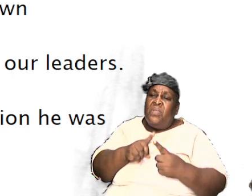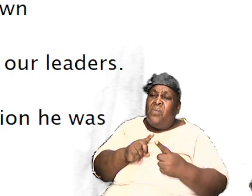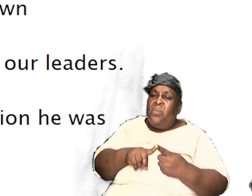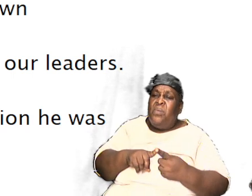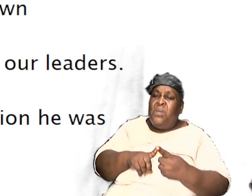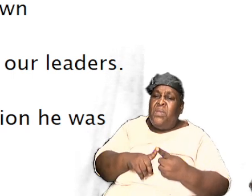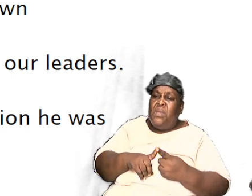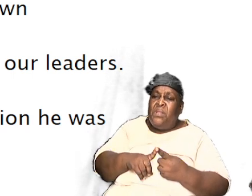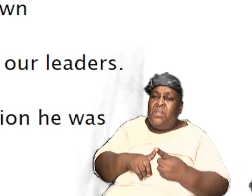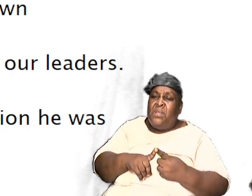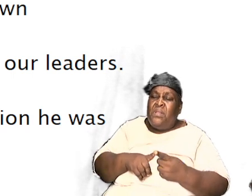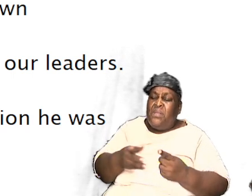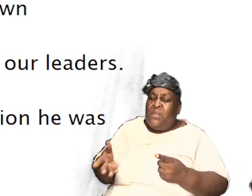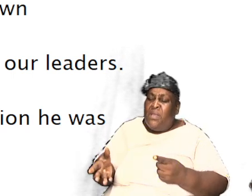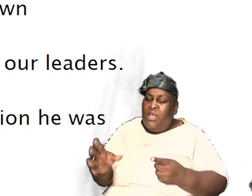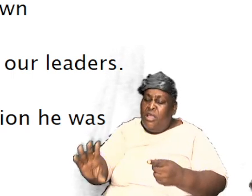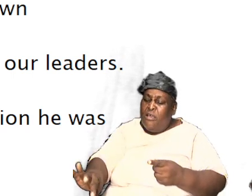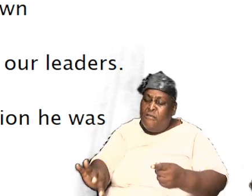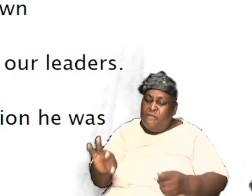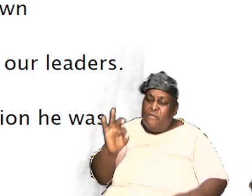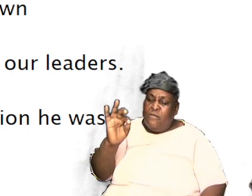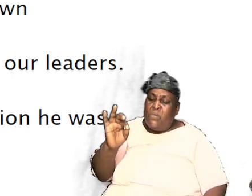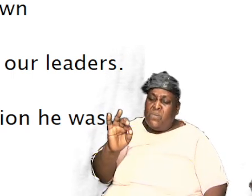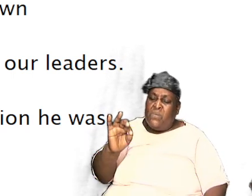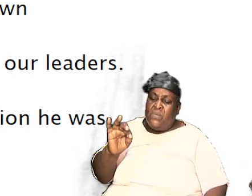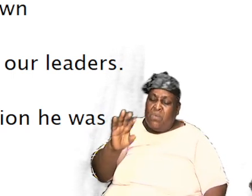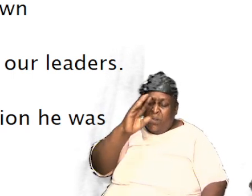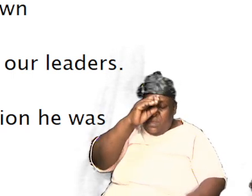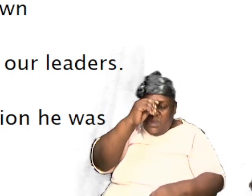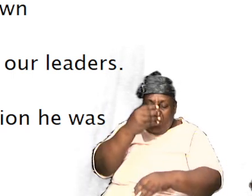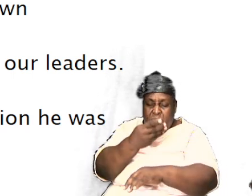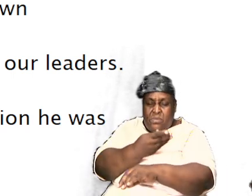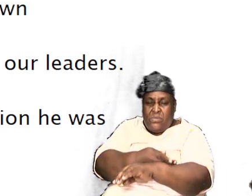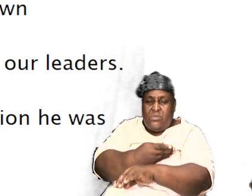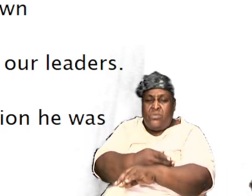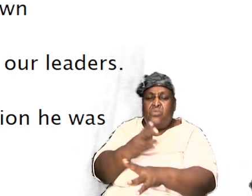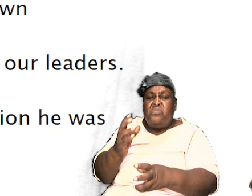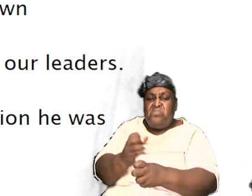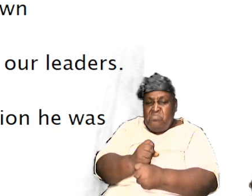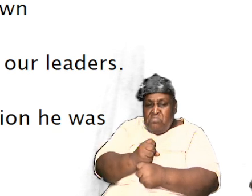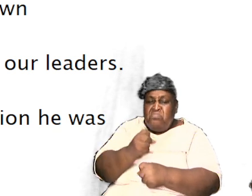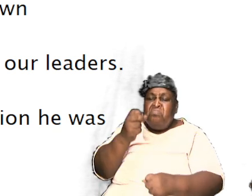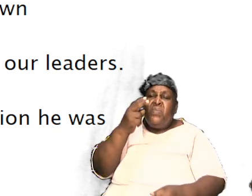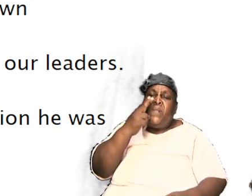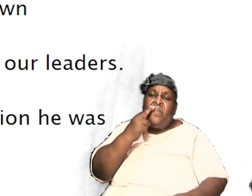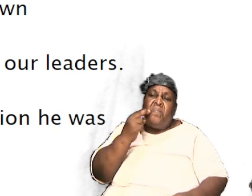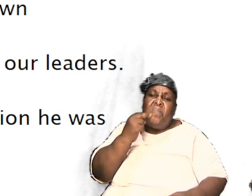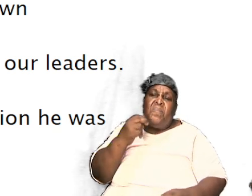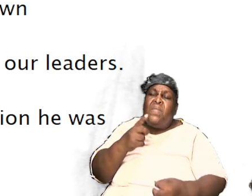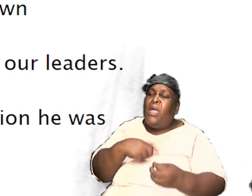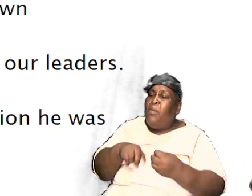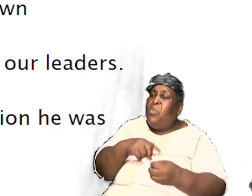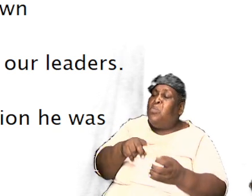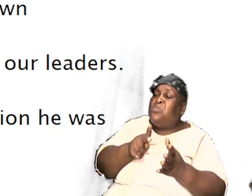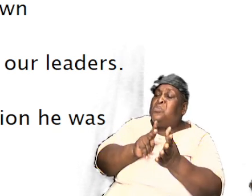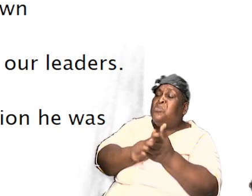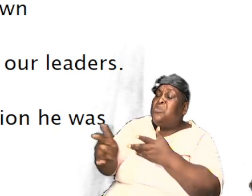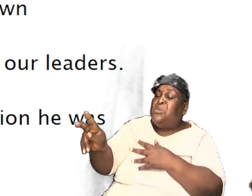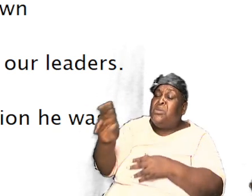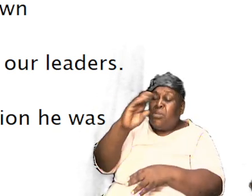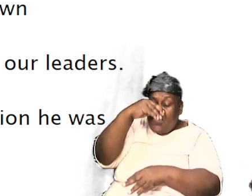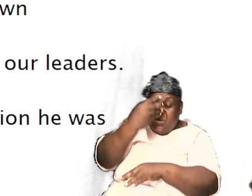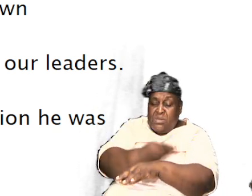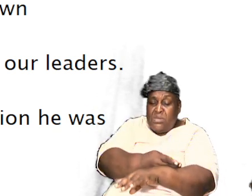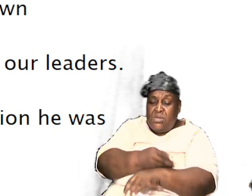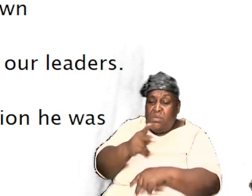they found out that, you know, his son took some of the honey, he was about to kill his son, and the people said, no,